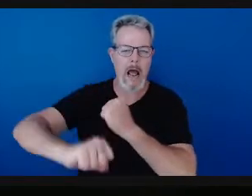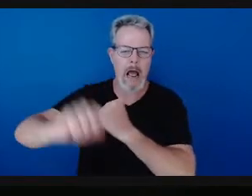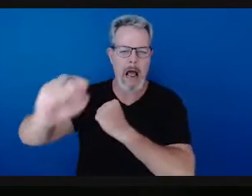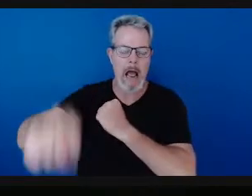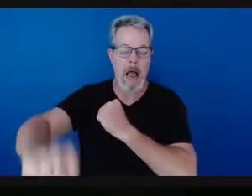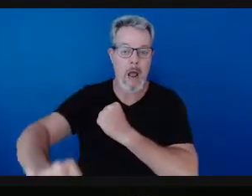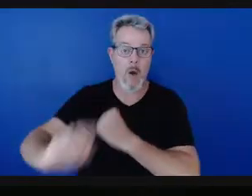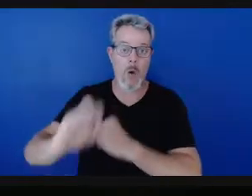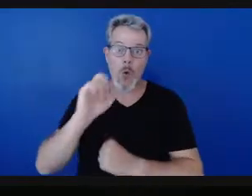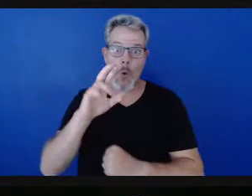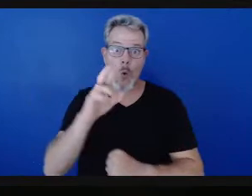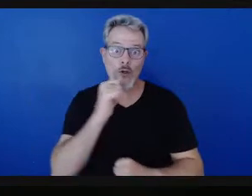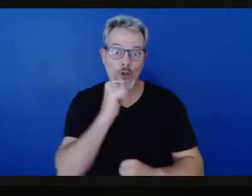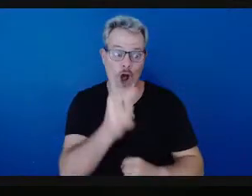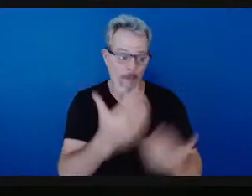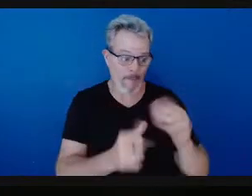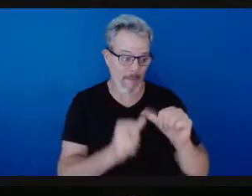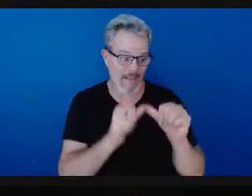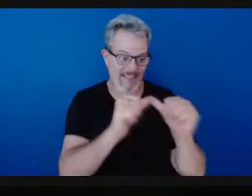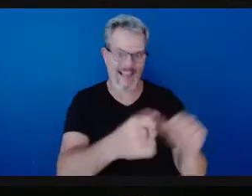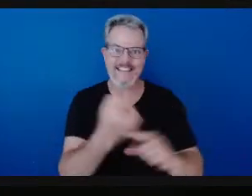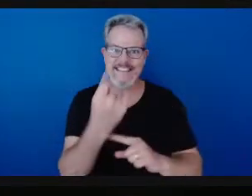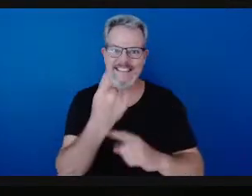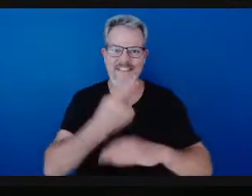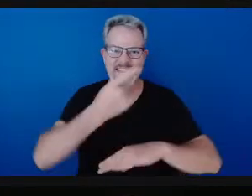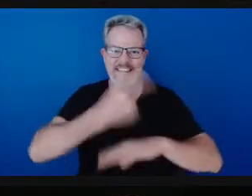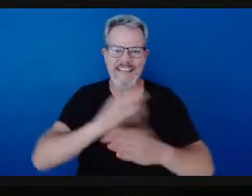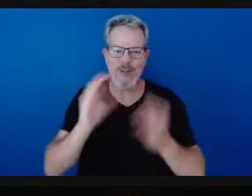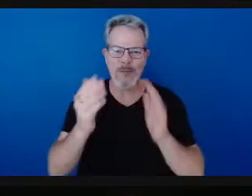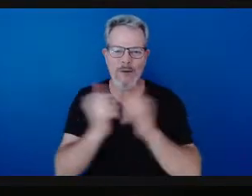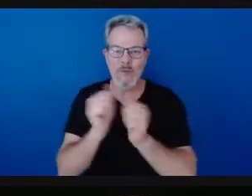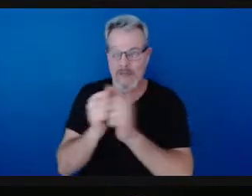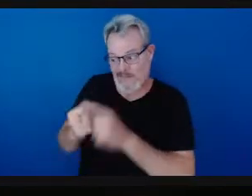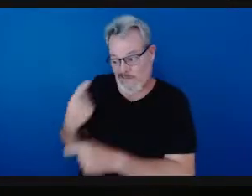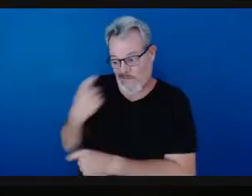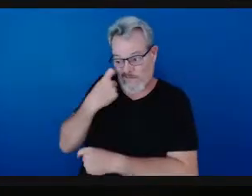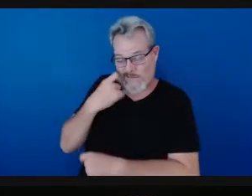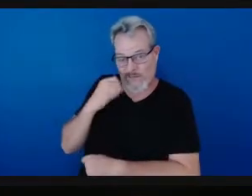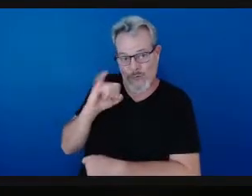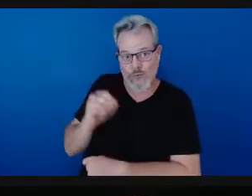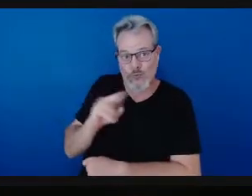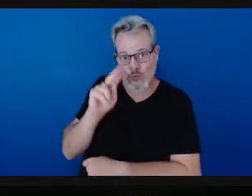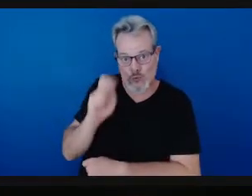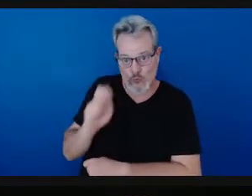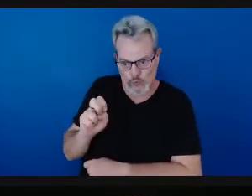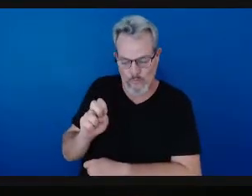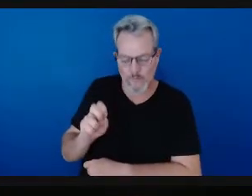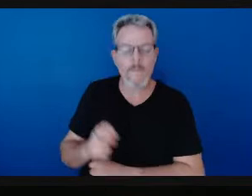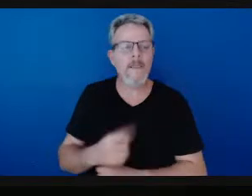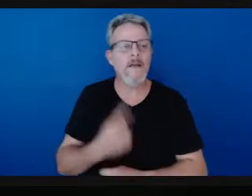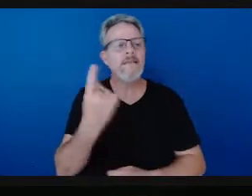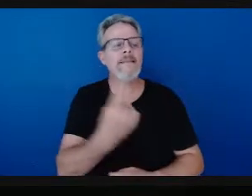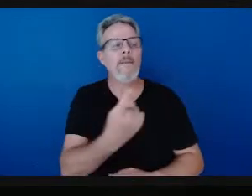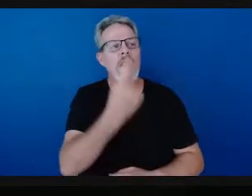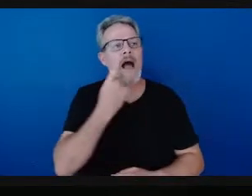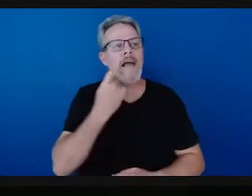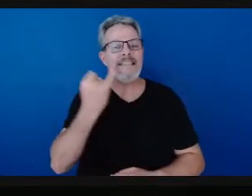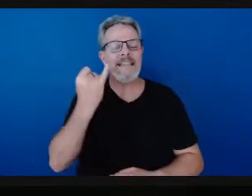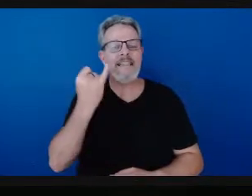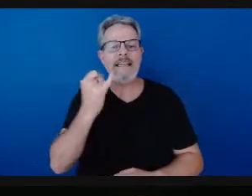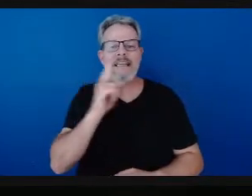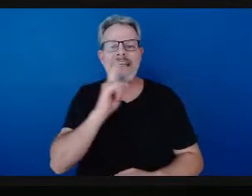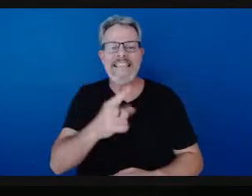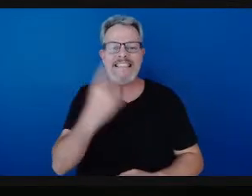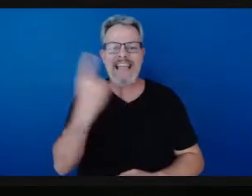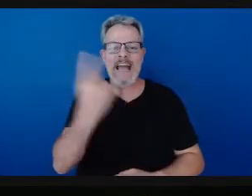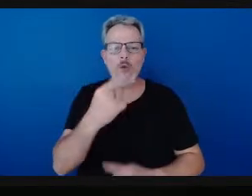days. It could just not. All right. I'm going to answer this one real quick. Somebody asked, is there anyone flying